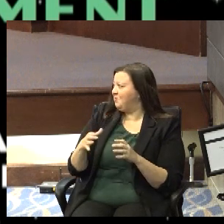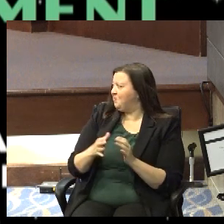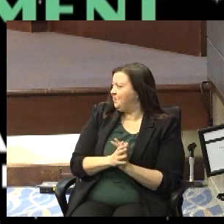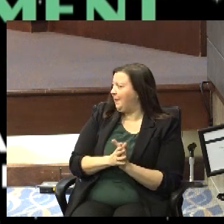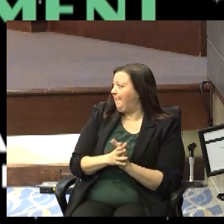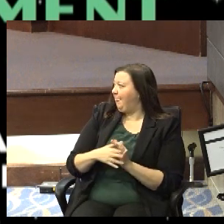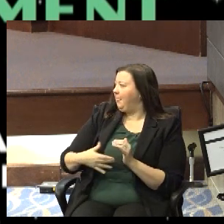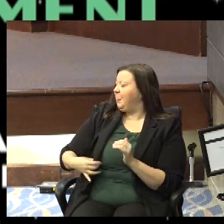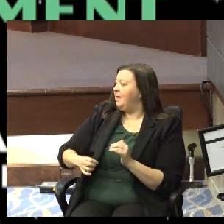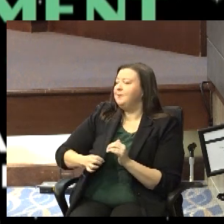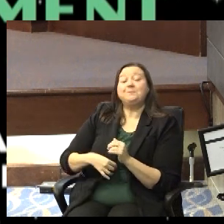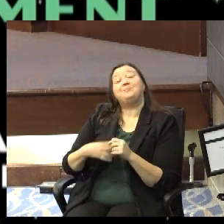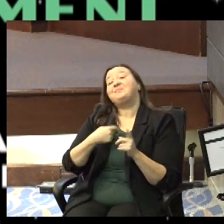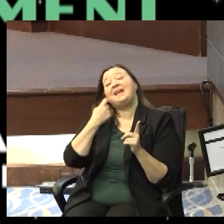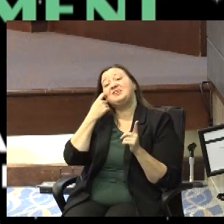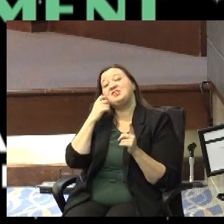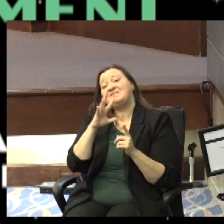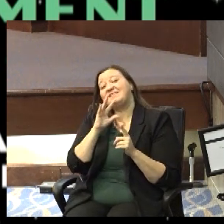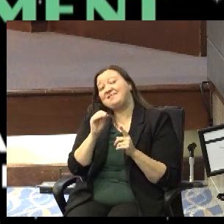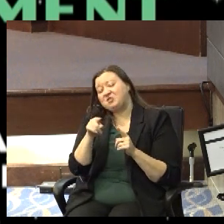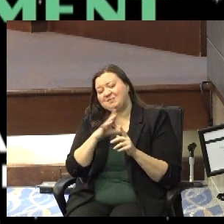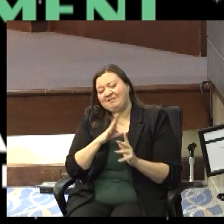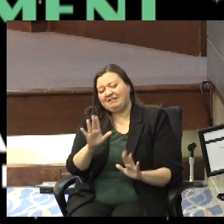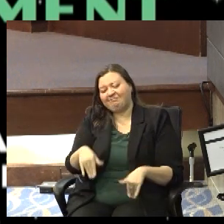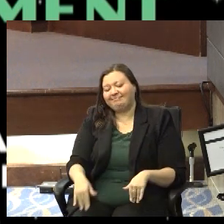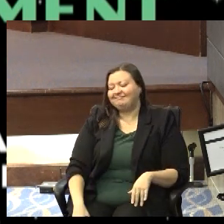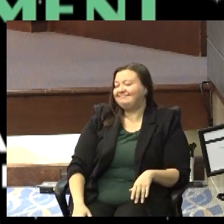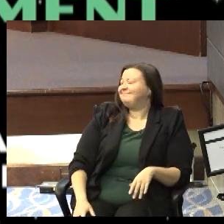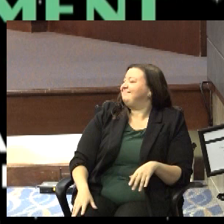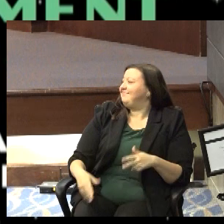Jonathan, hip hop just turned 50. You'll be all right.